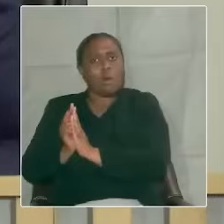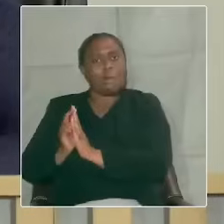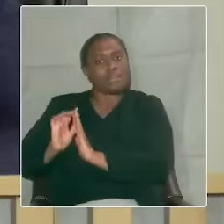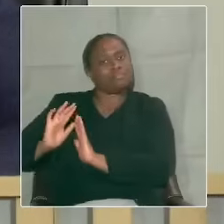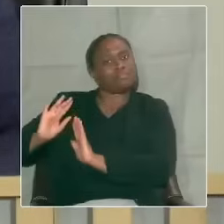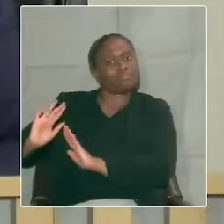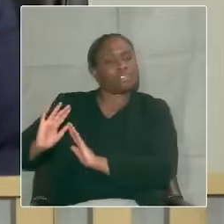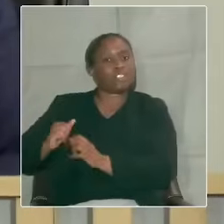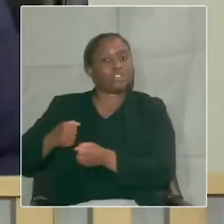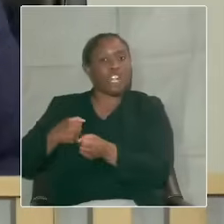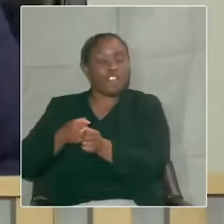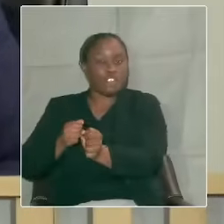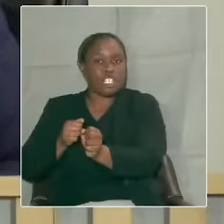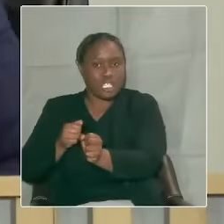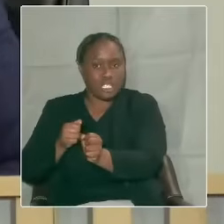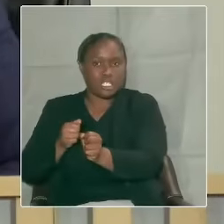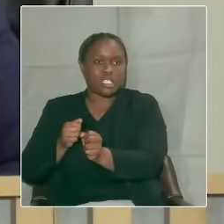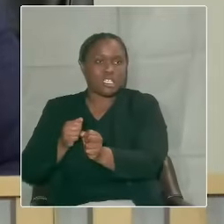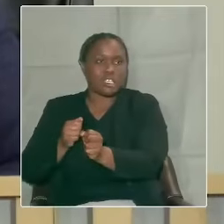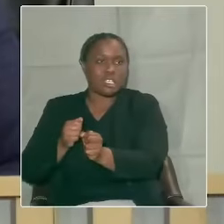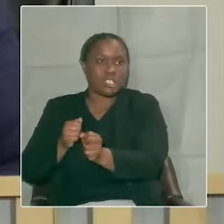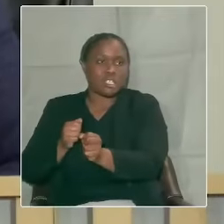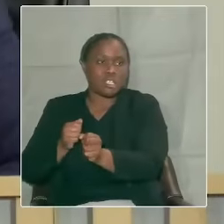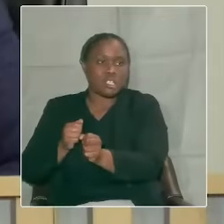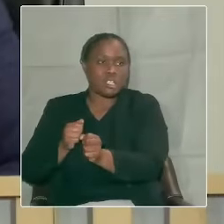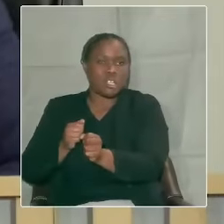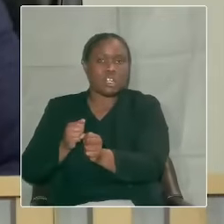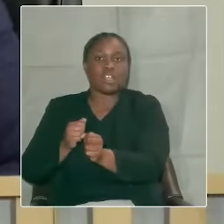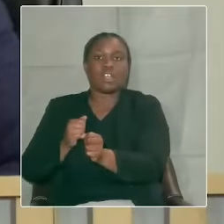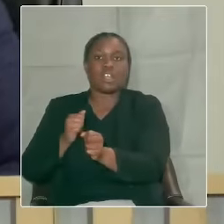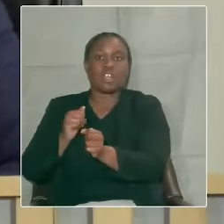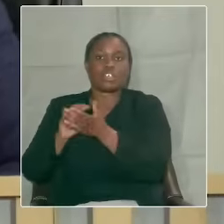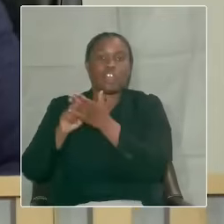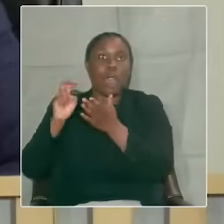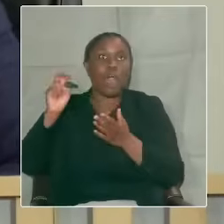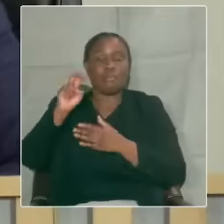strategies, was that they wouldn't